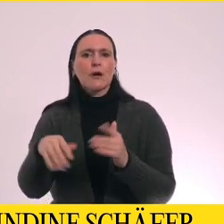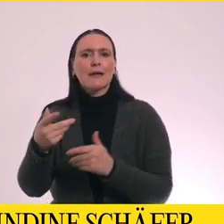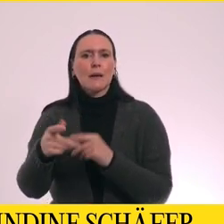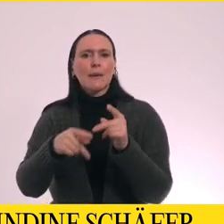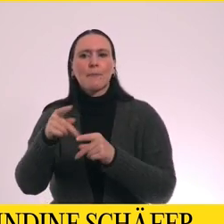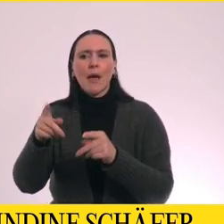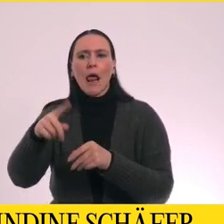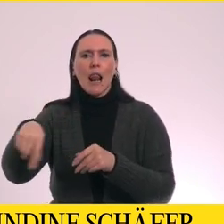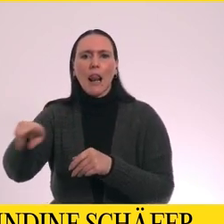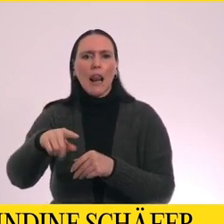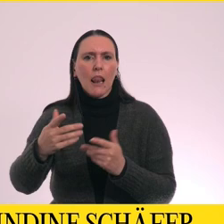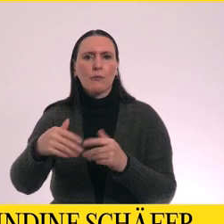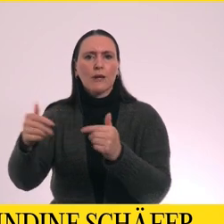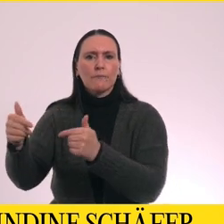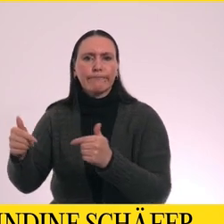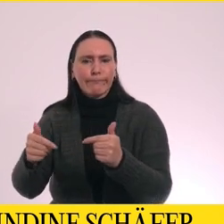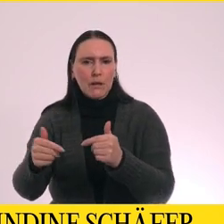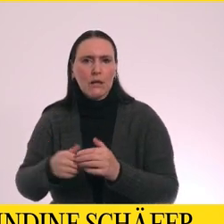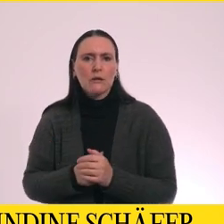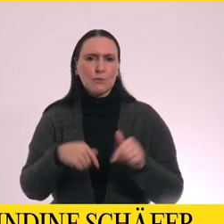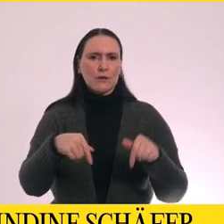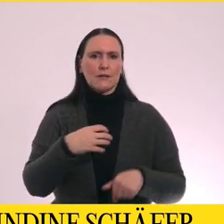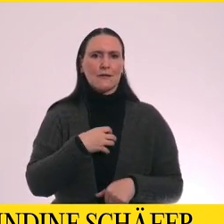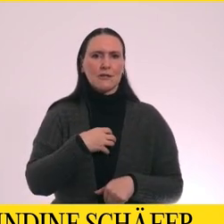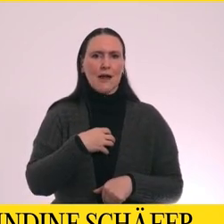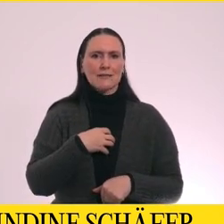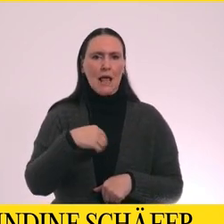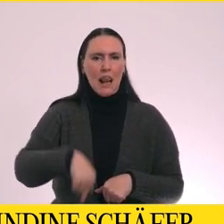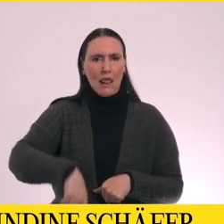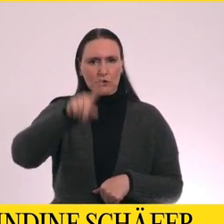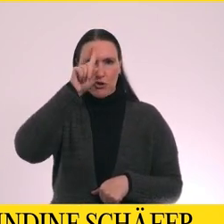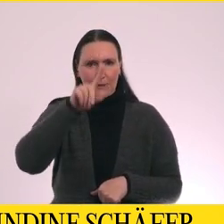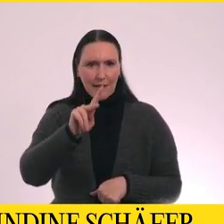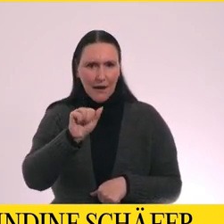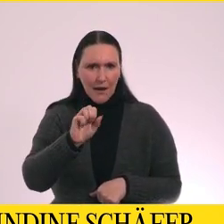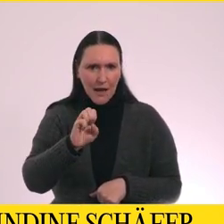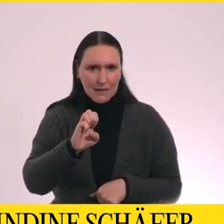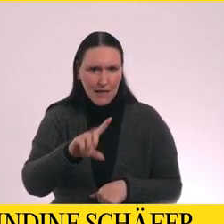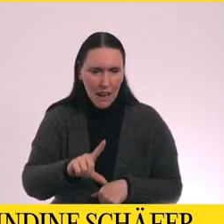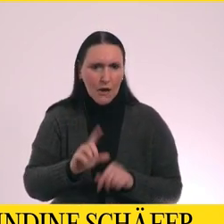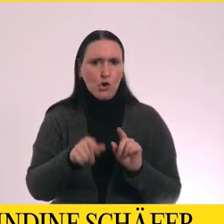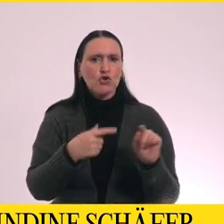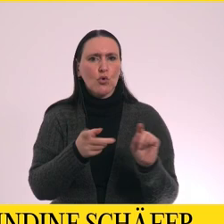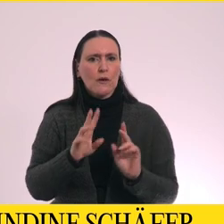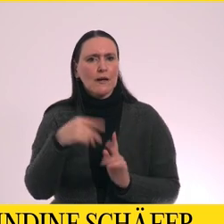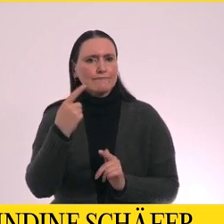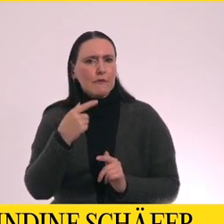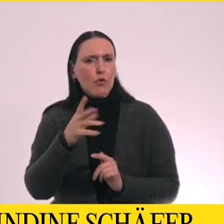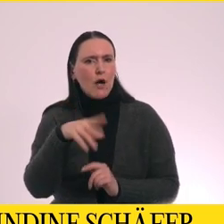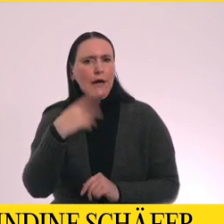around Kassel in Germany, trying to understand the German system of social care.